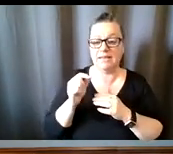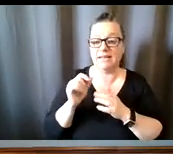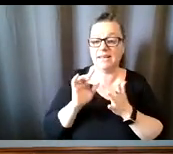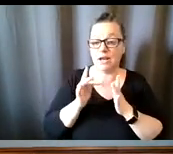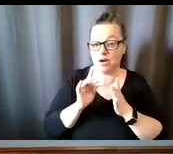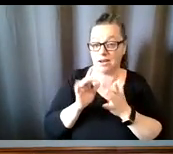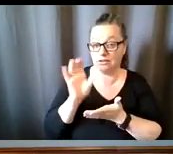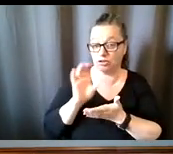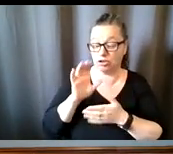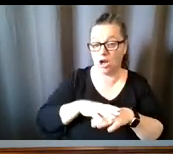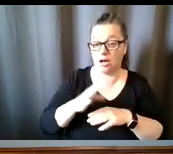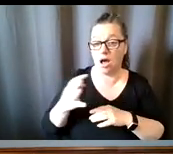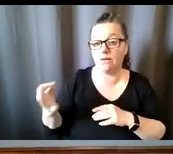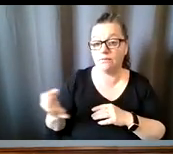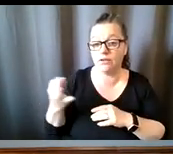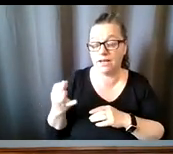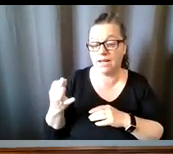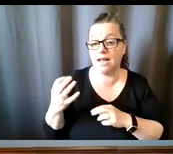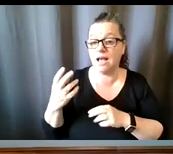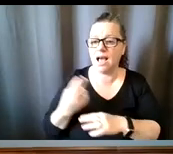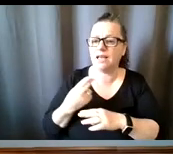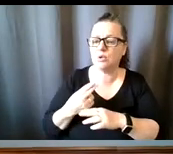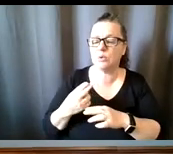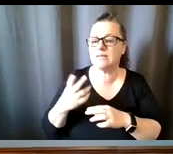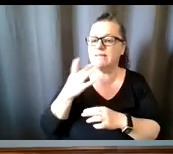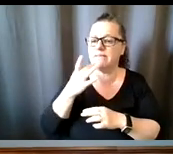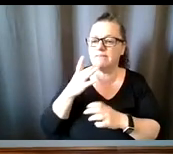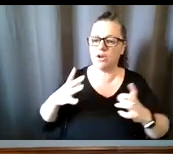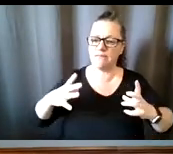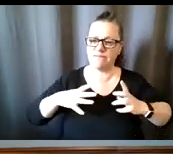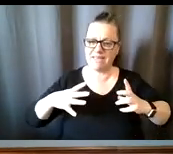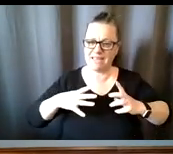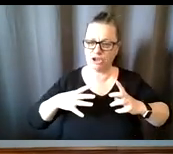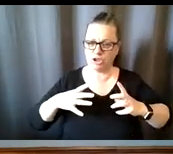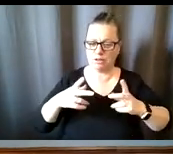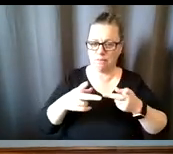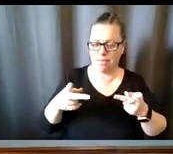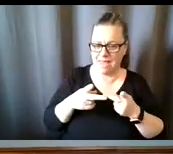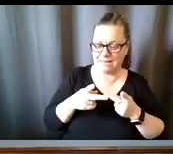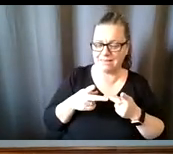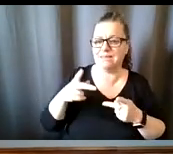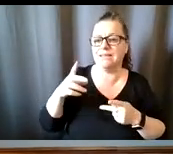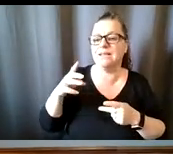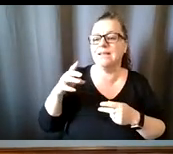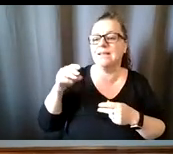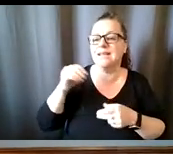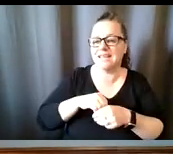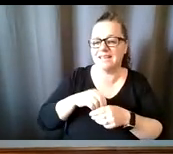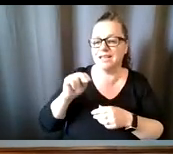on Friday, I used that famous vacationing picnic spot in New Zealand in the Maori language.